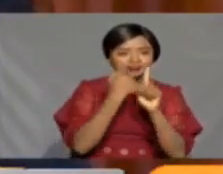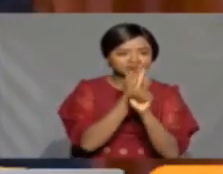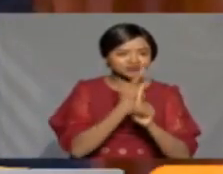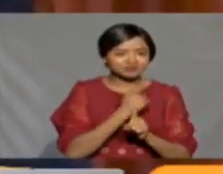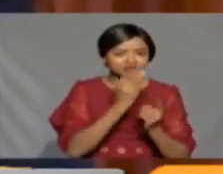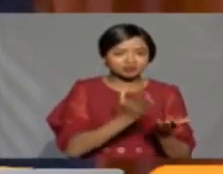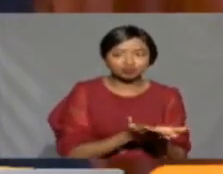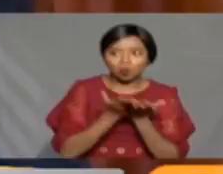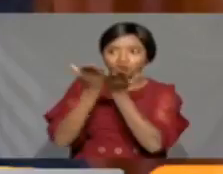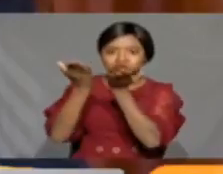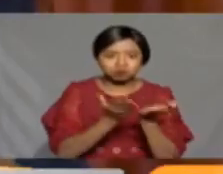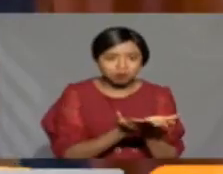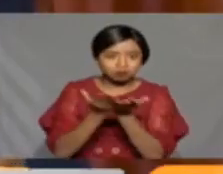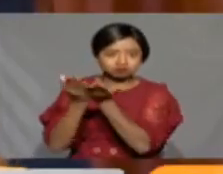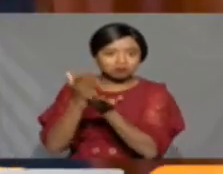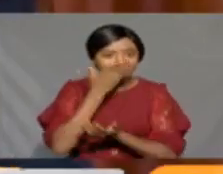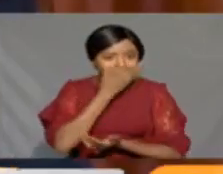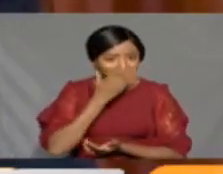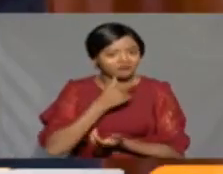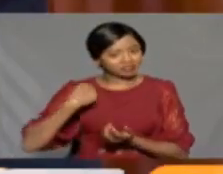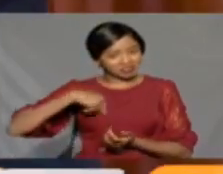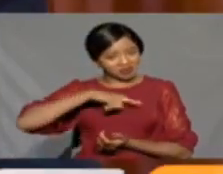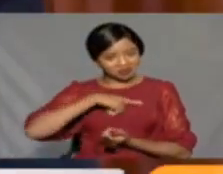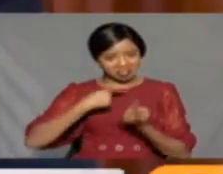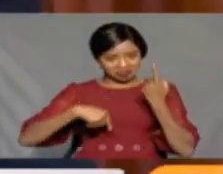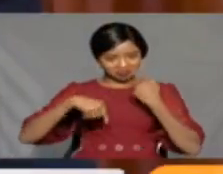of the world. We are now an oil exporter.